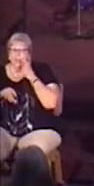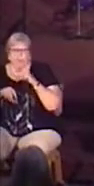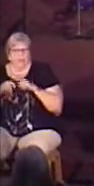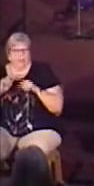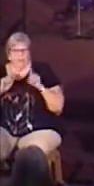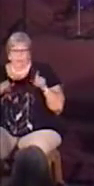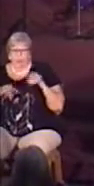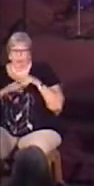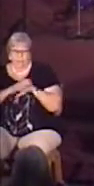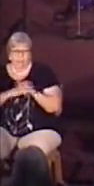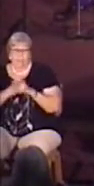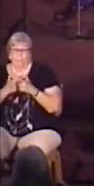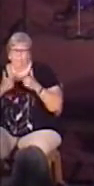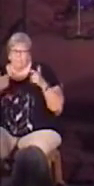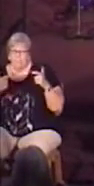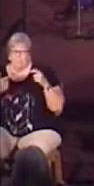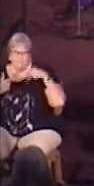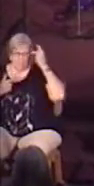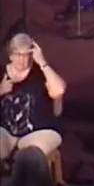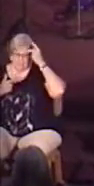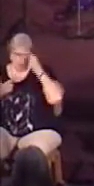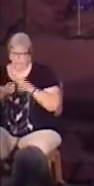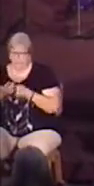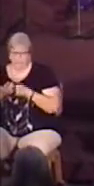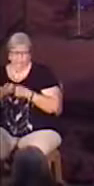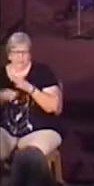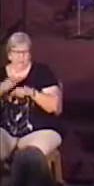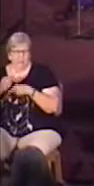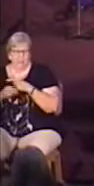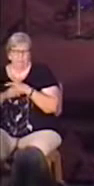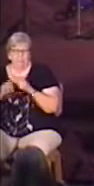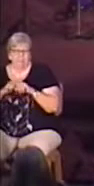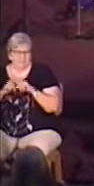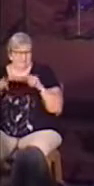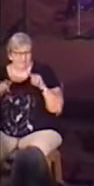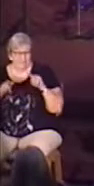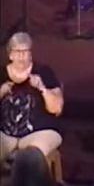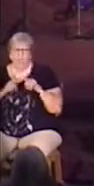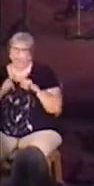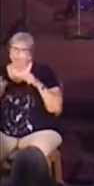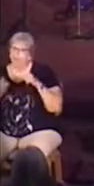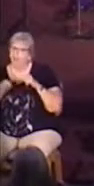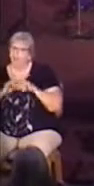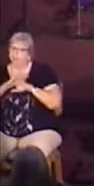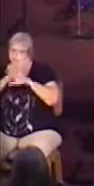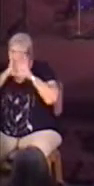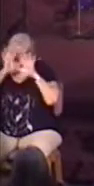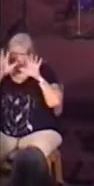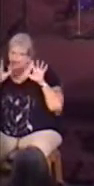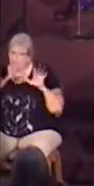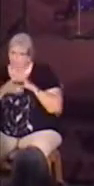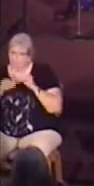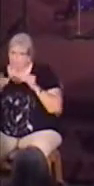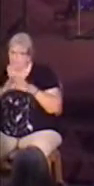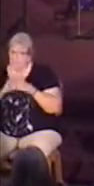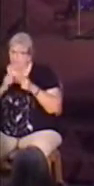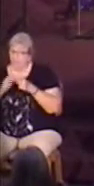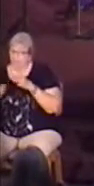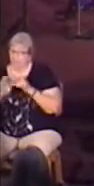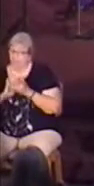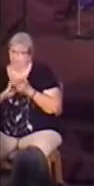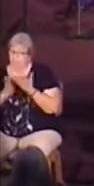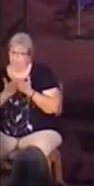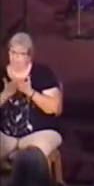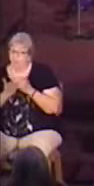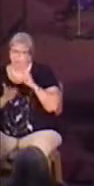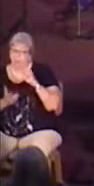political discussion about what certain rallies were for in Charlottesville or whatnot, but here is a crystal clear message from the Bible.